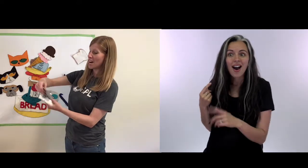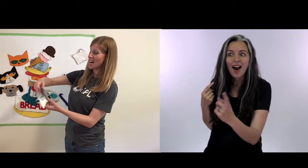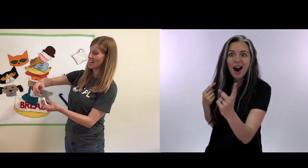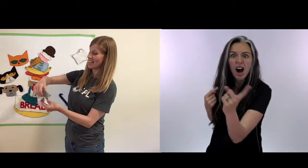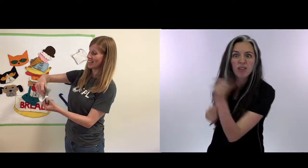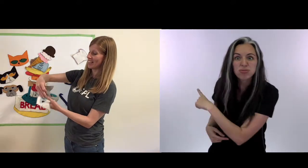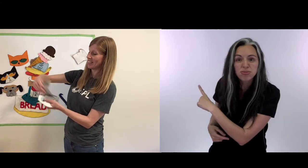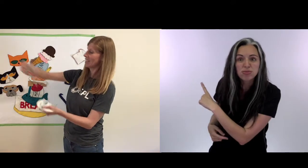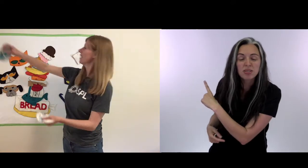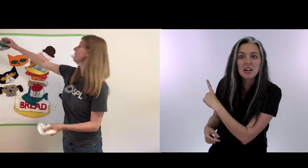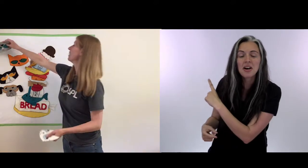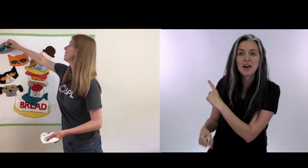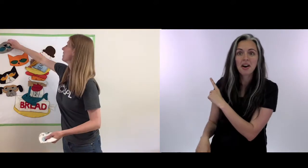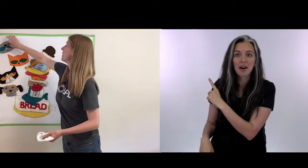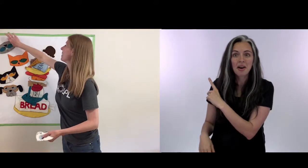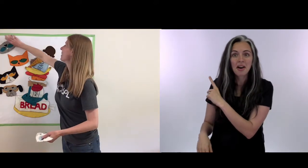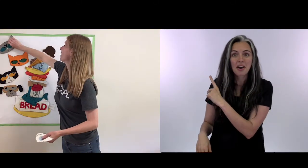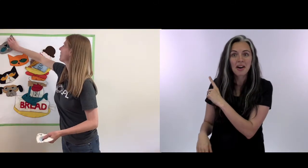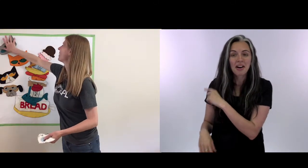4,